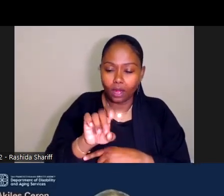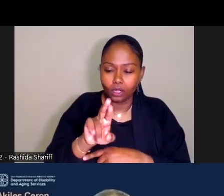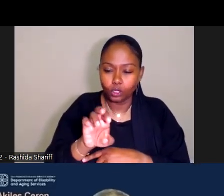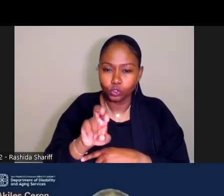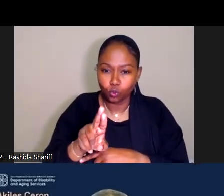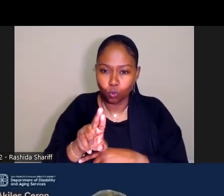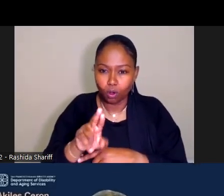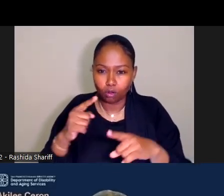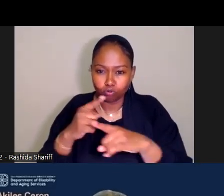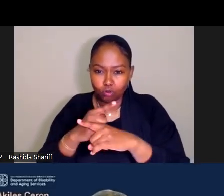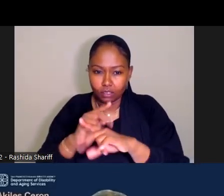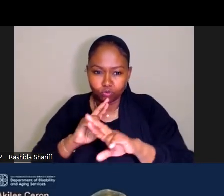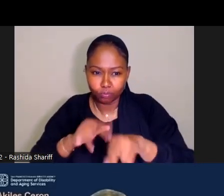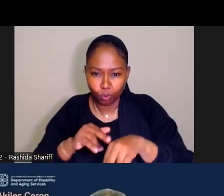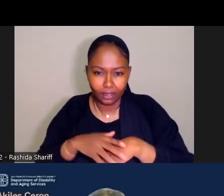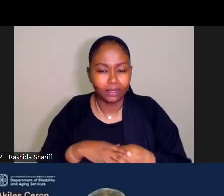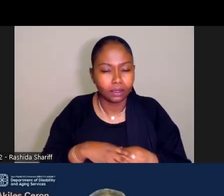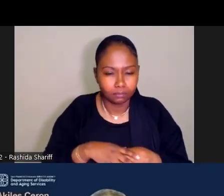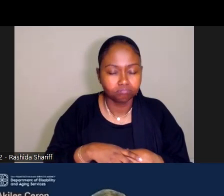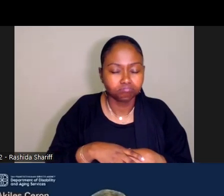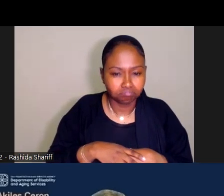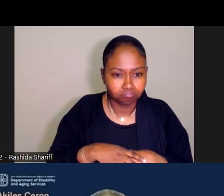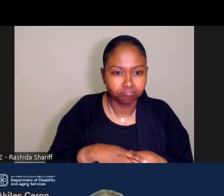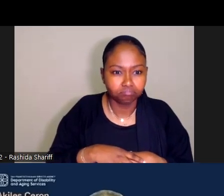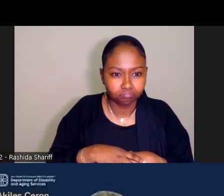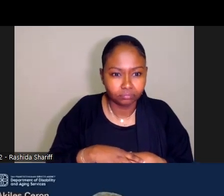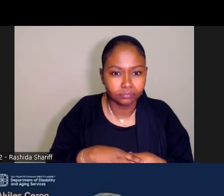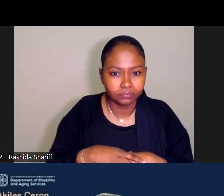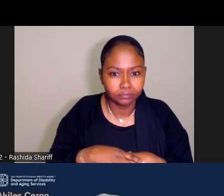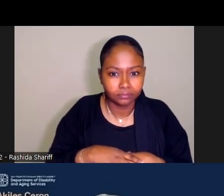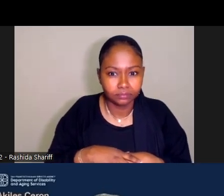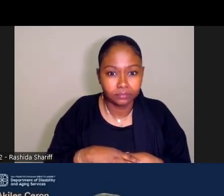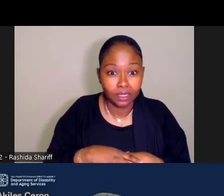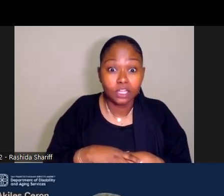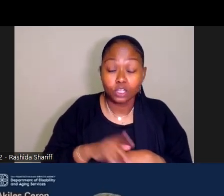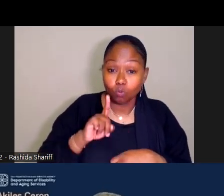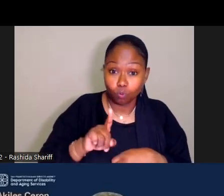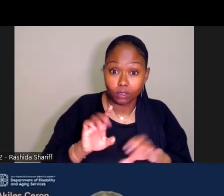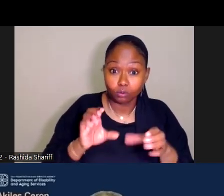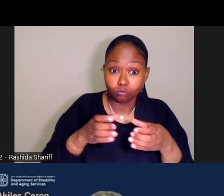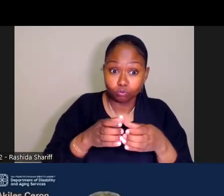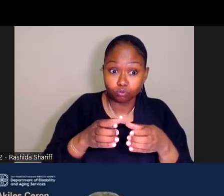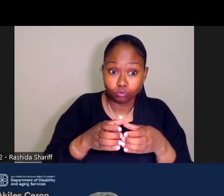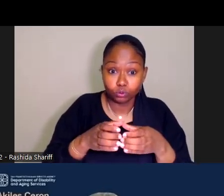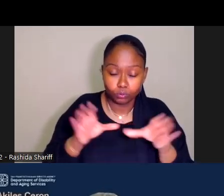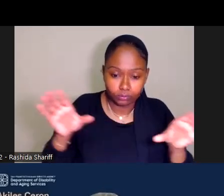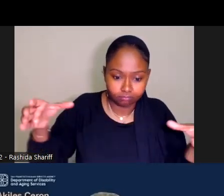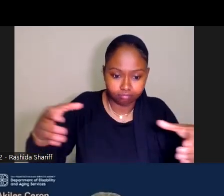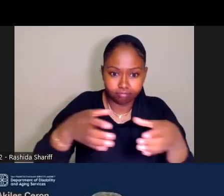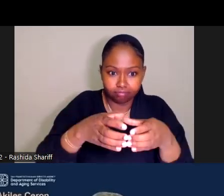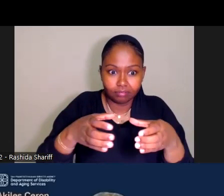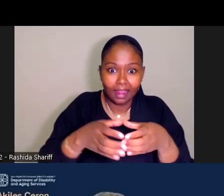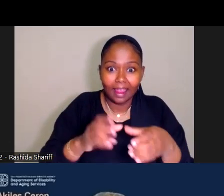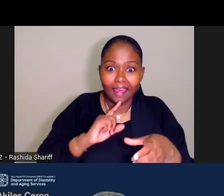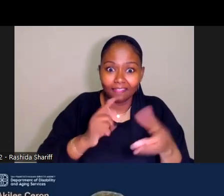to one entity within a jurisdiction, and that report can be not only screened for